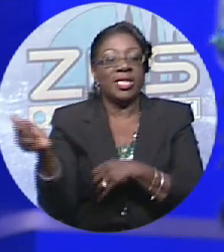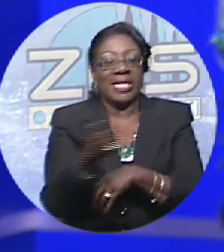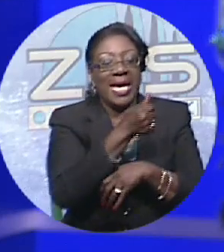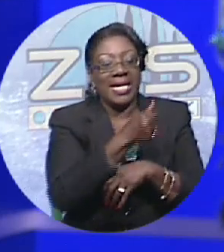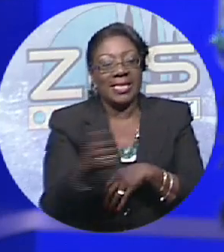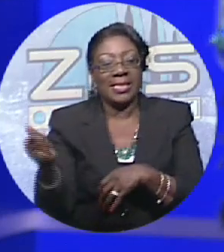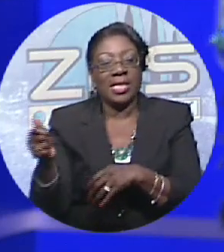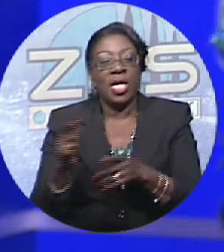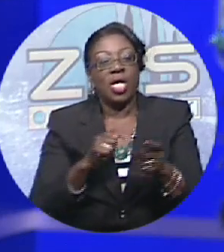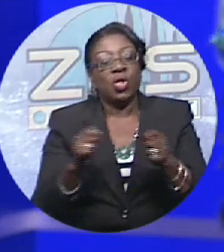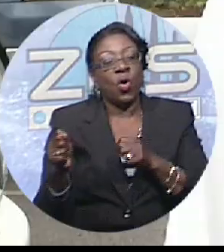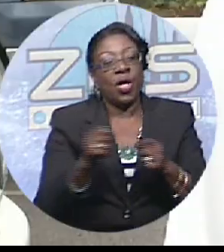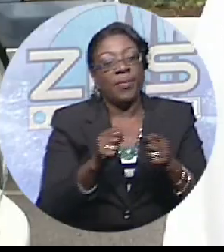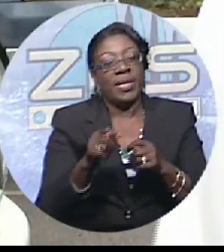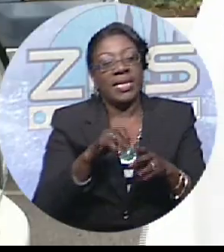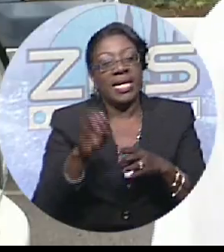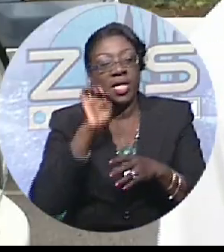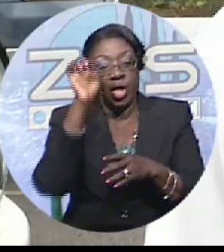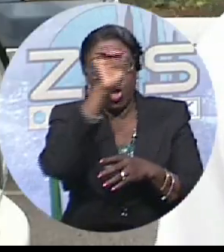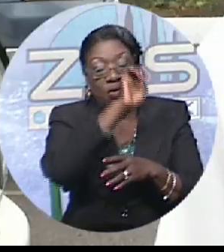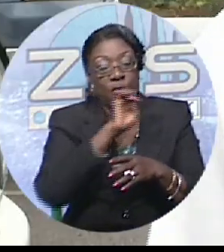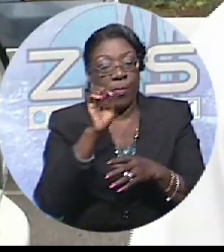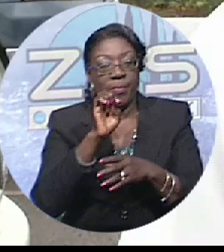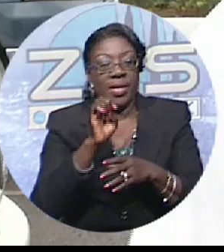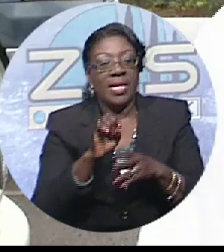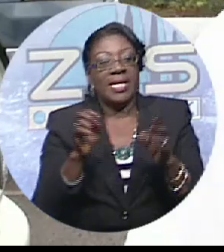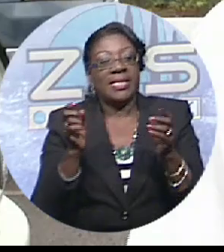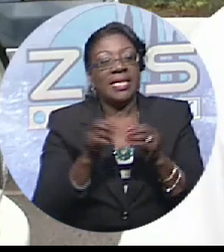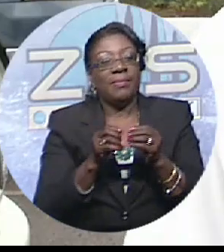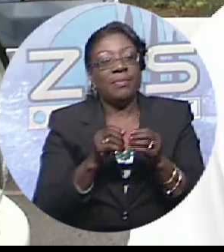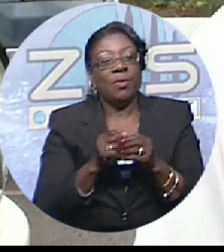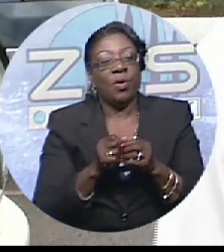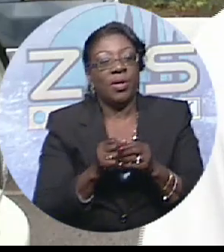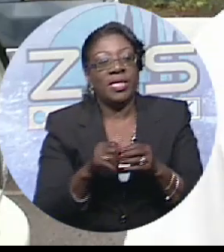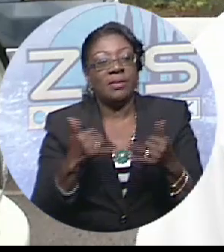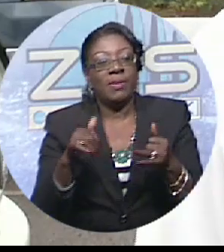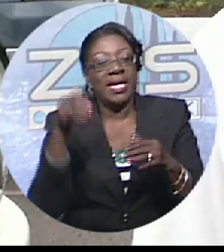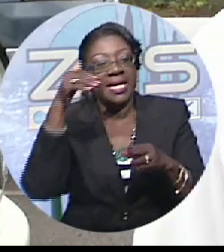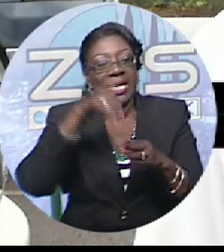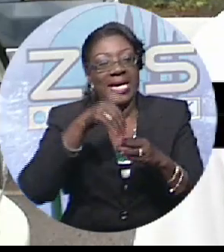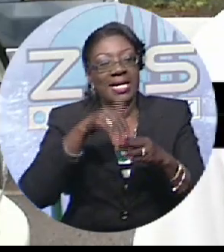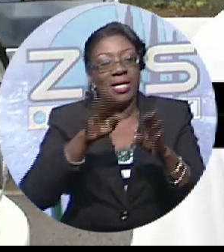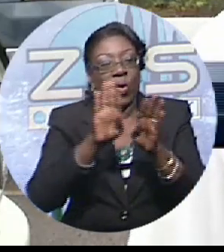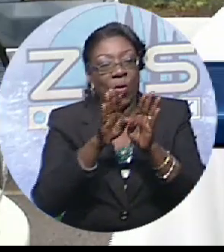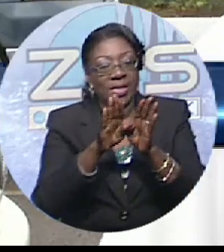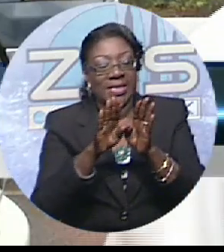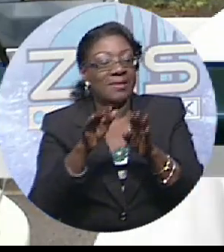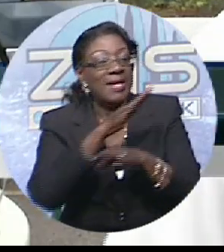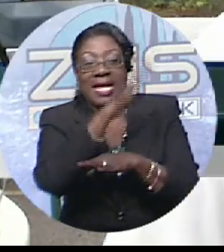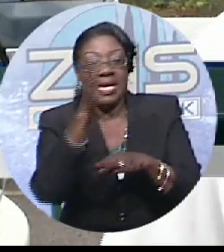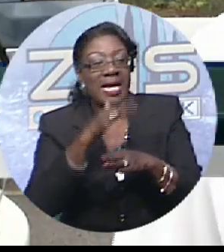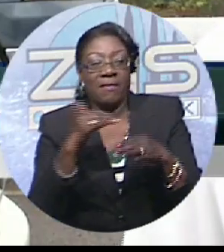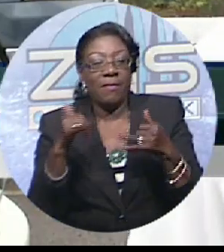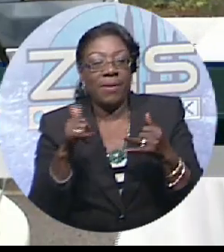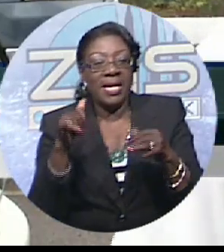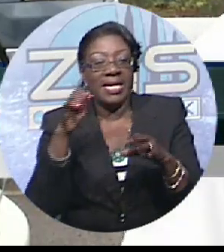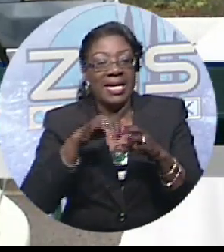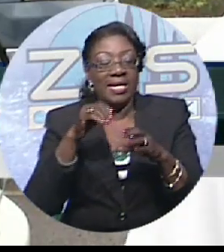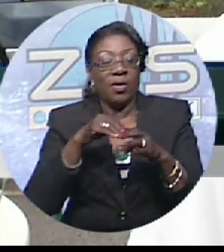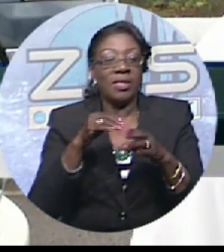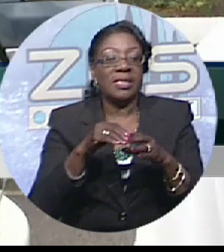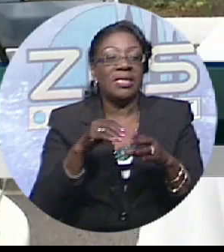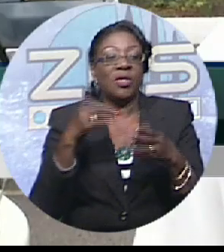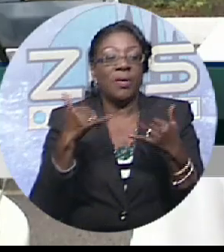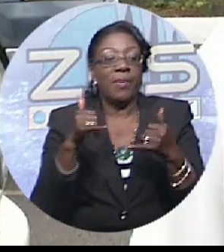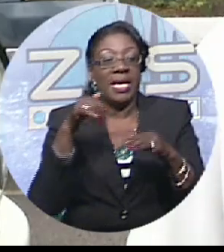tournament. The situation is a little different because he's playing indoors. Never played indoors before because it's Europe, it's cold, they're going to be